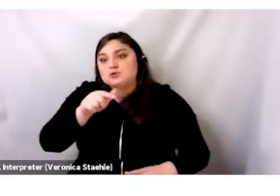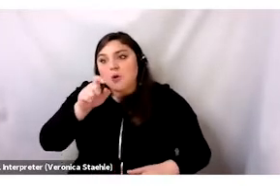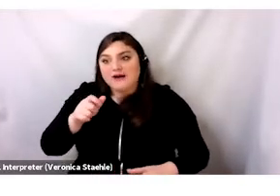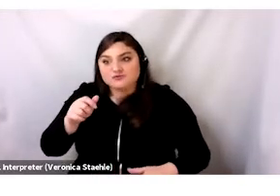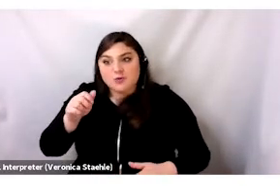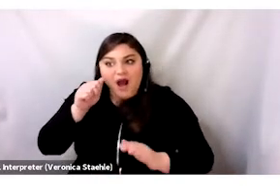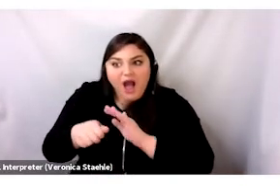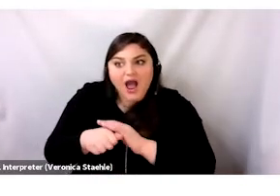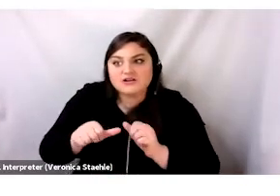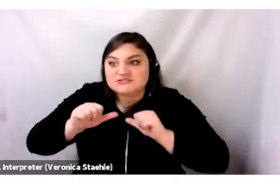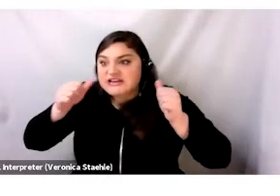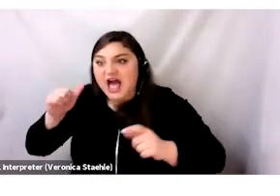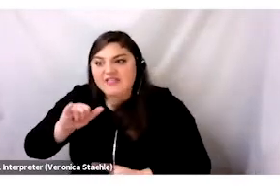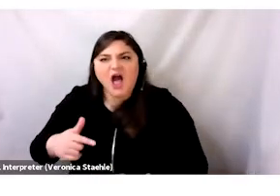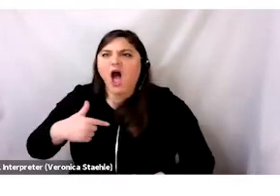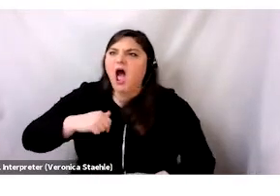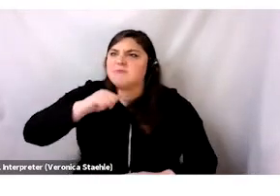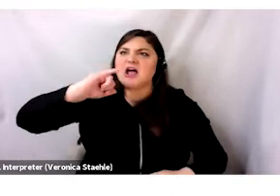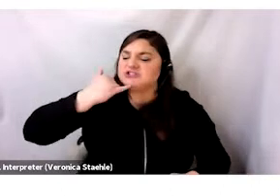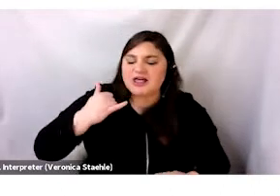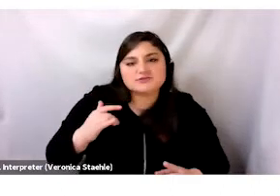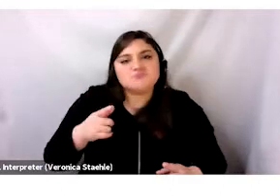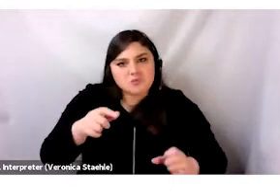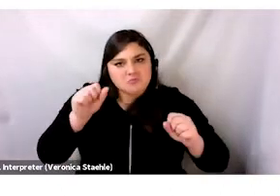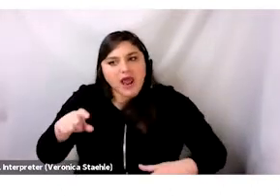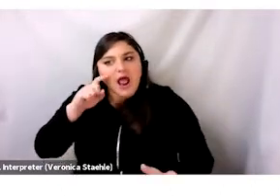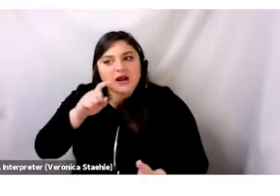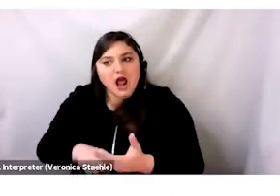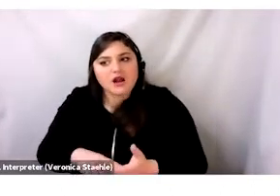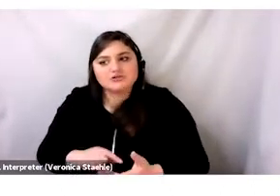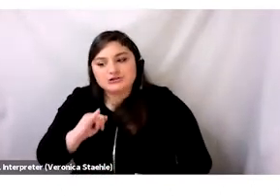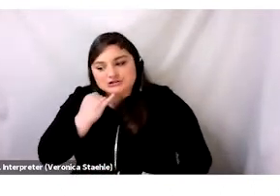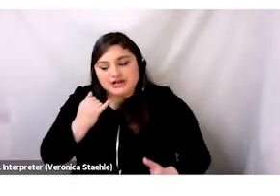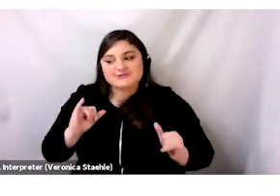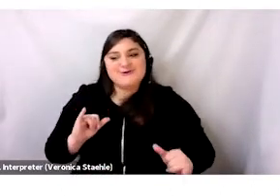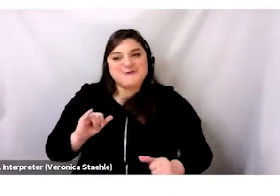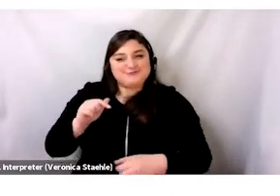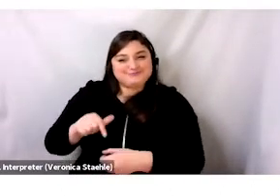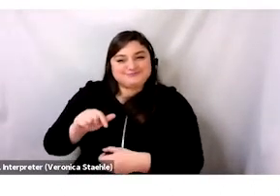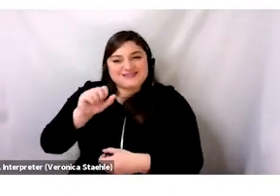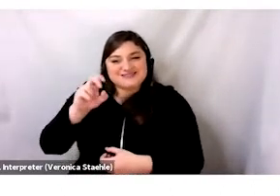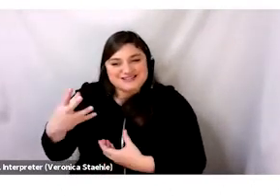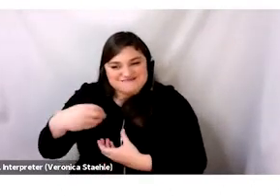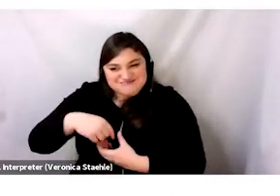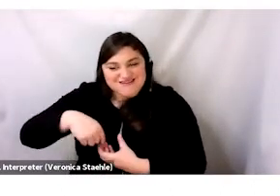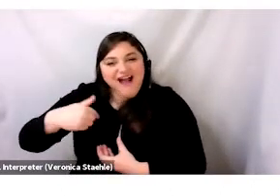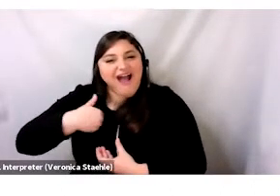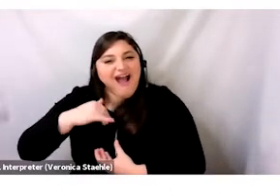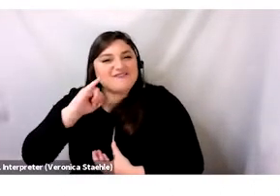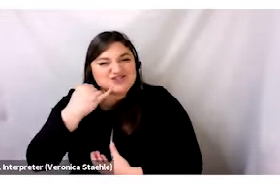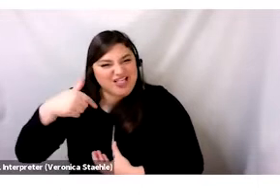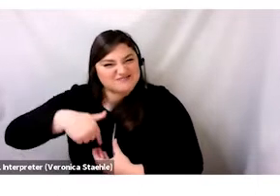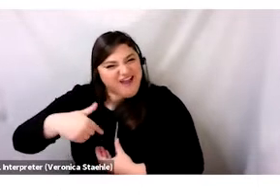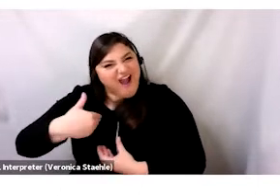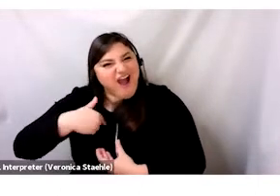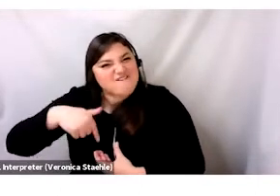jealousy, and redirect our attention to a different seed. For example, maybe looking at